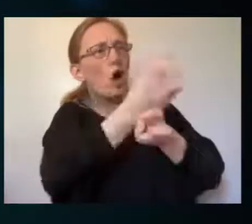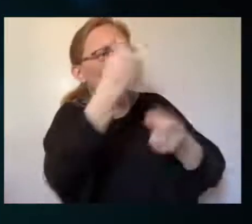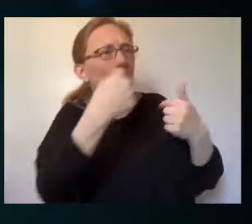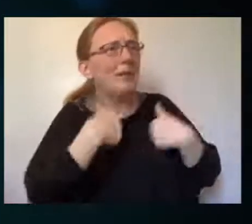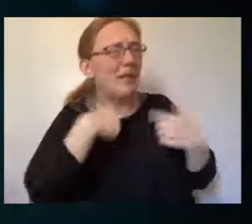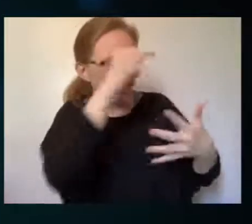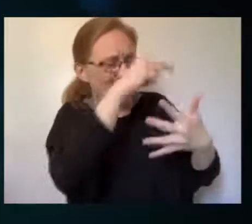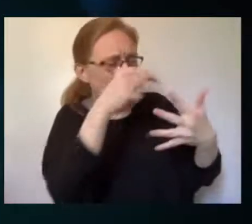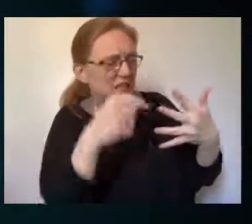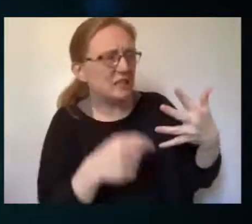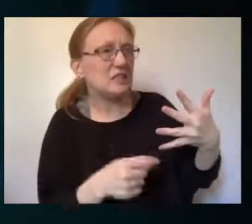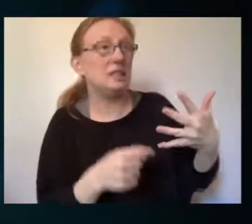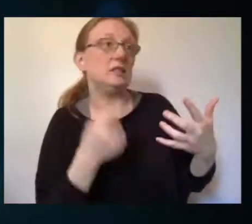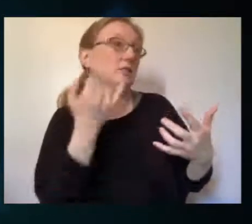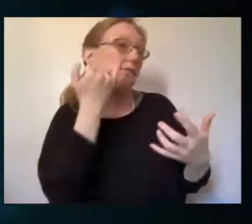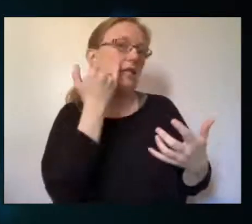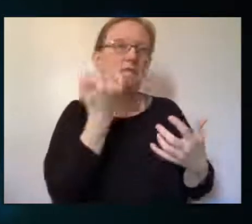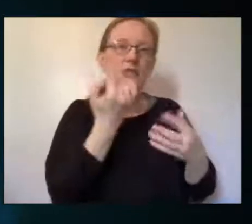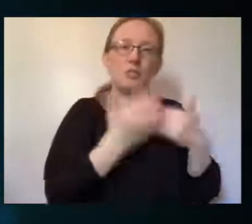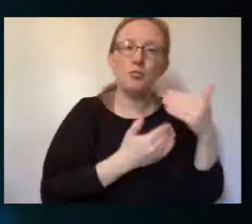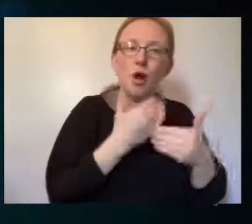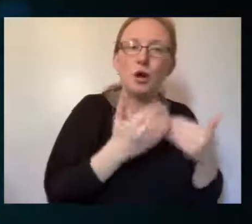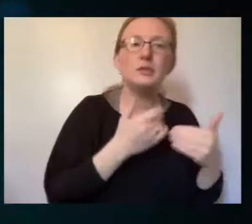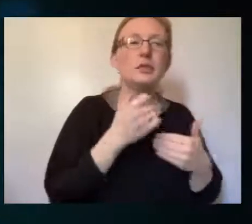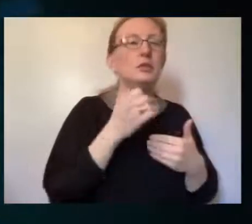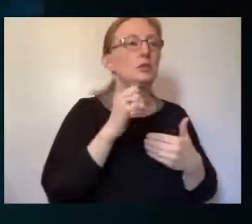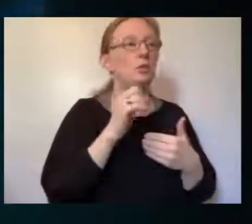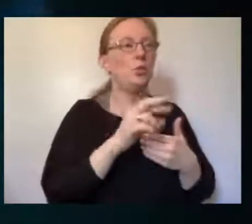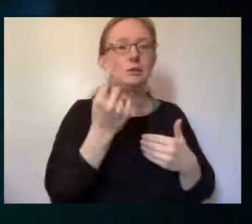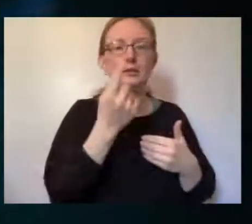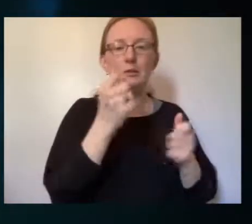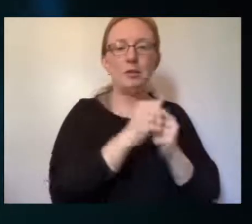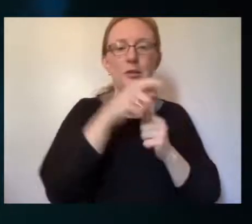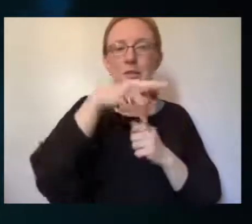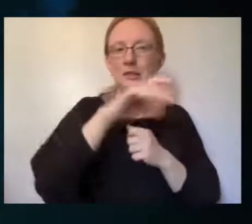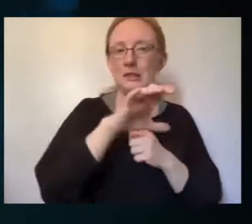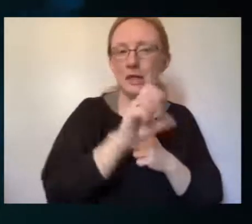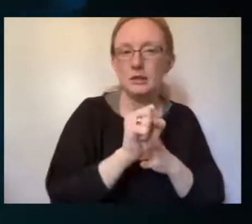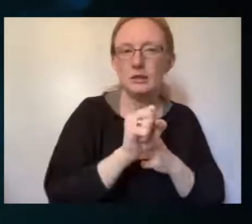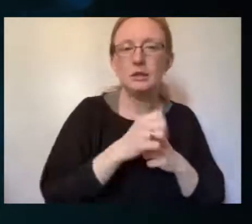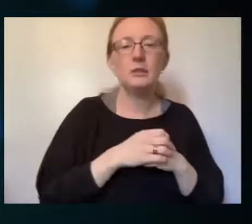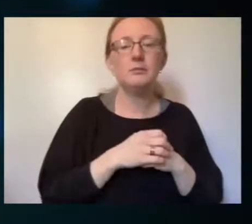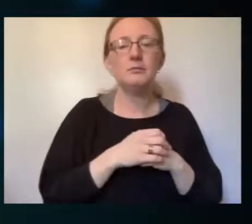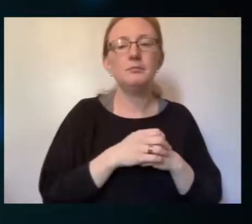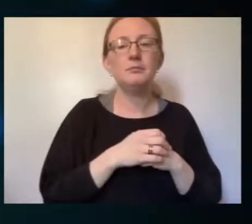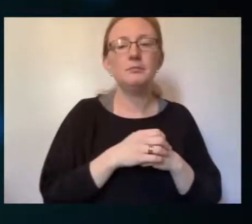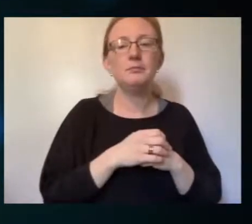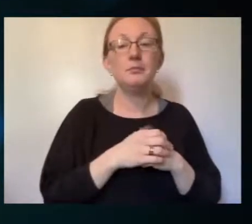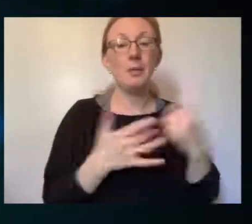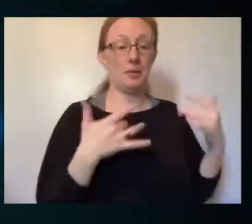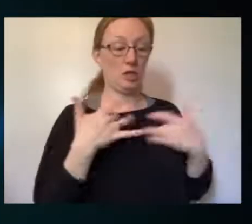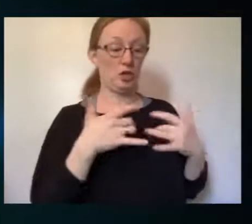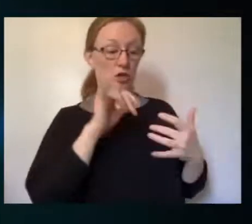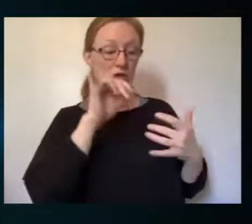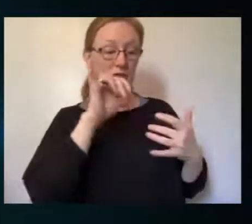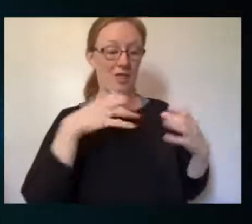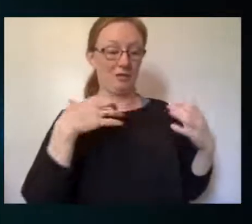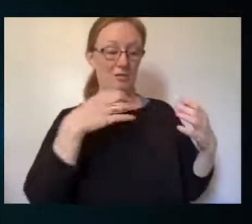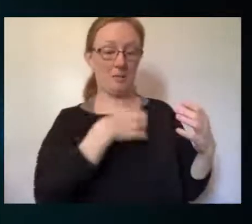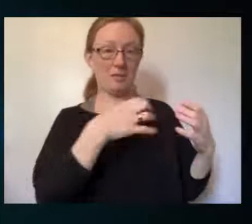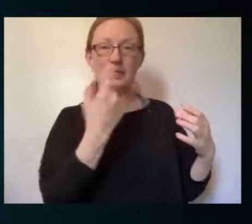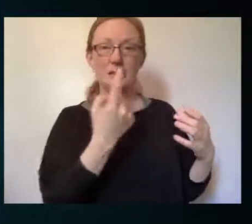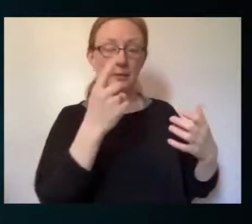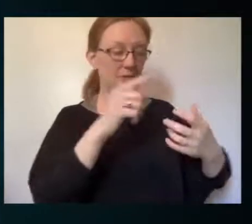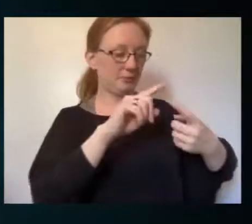it be with a reviewing process or with some aspect of PCS. And the concern and the complaint